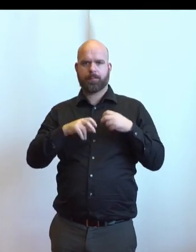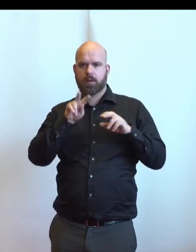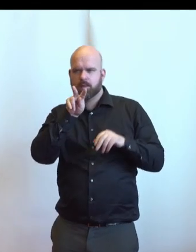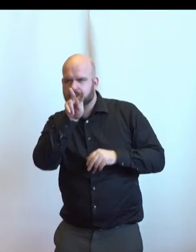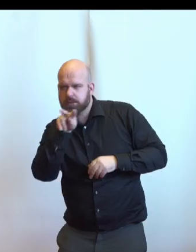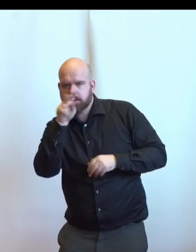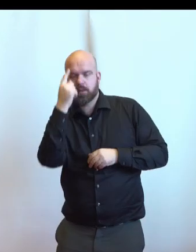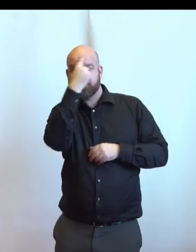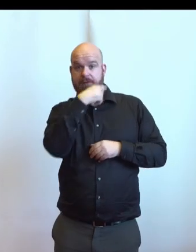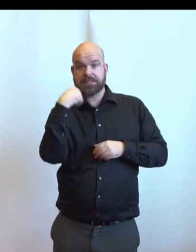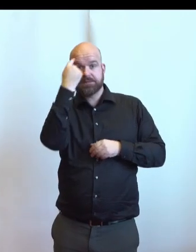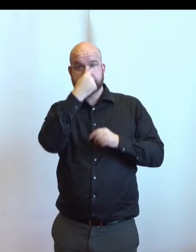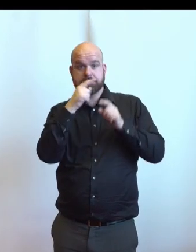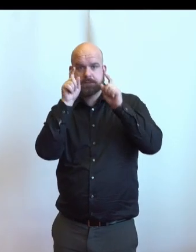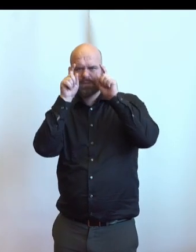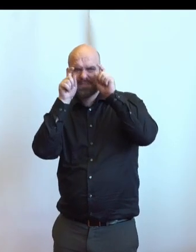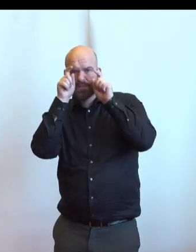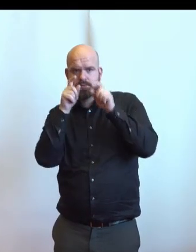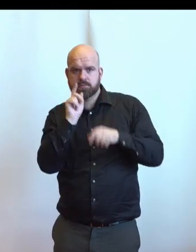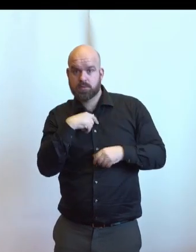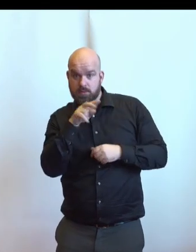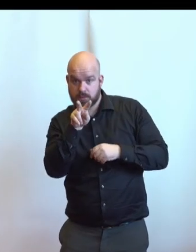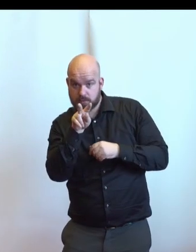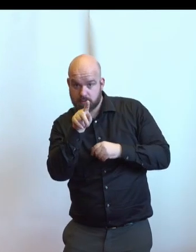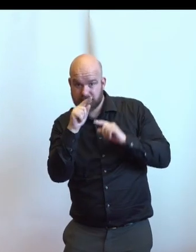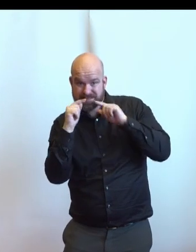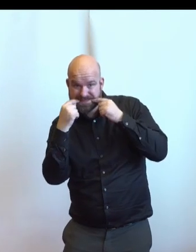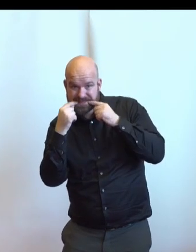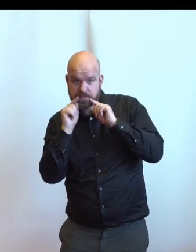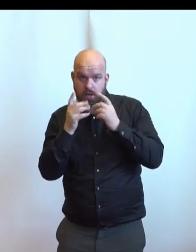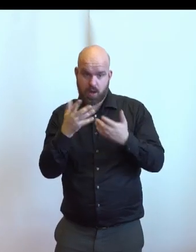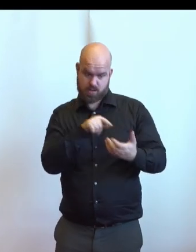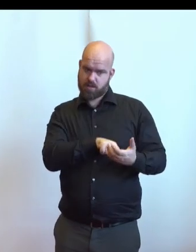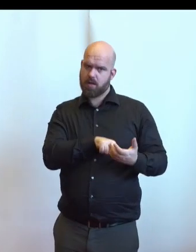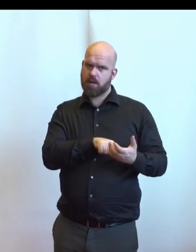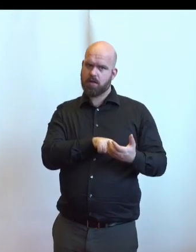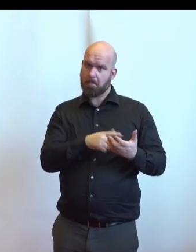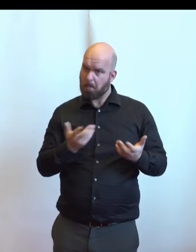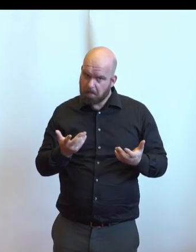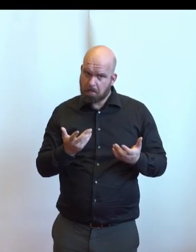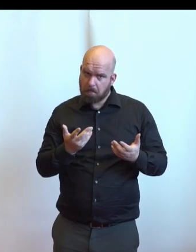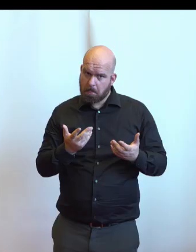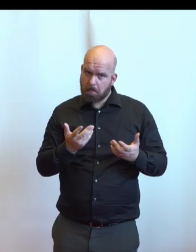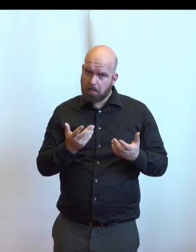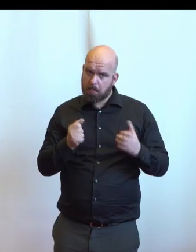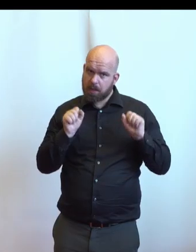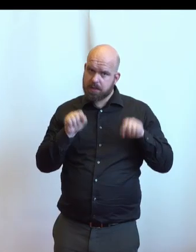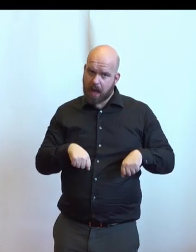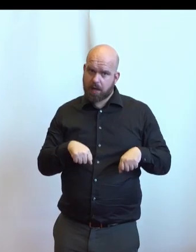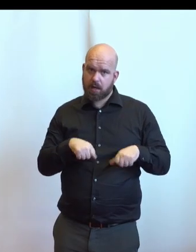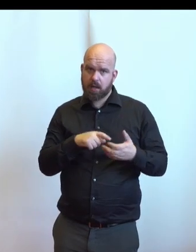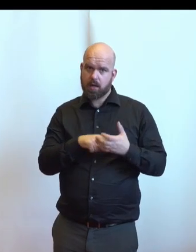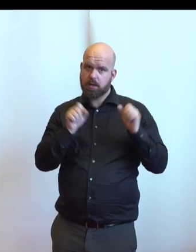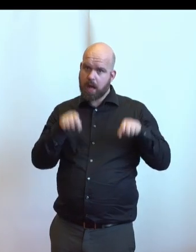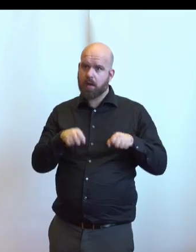I'm wondering how differentiated this software already is, if you actually can detect other expressions